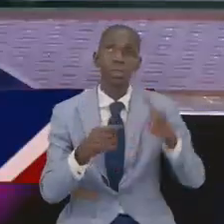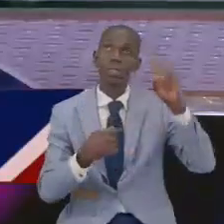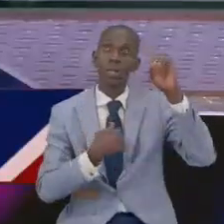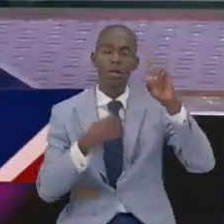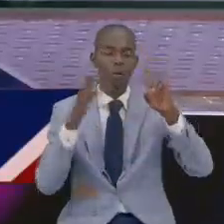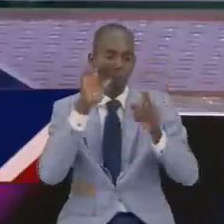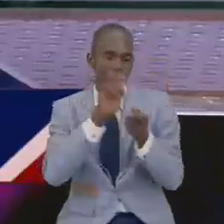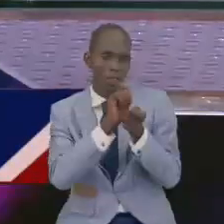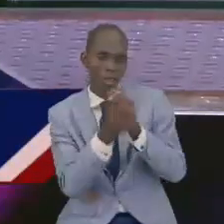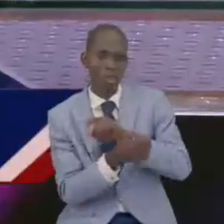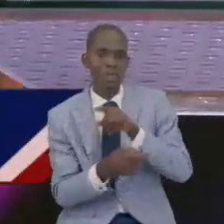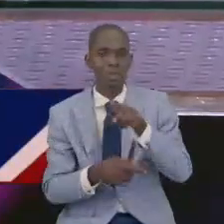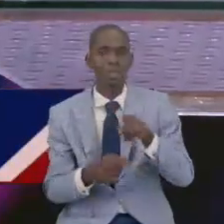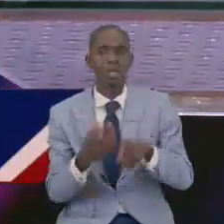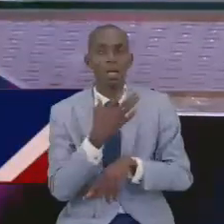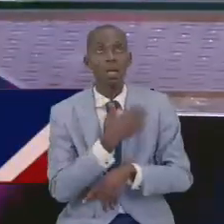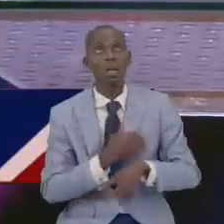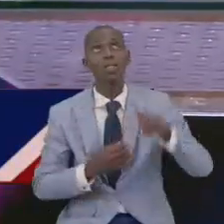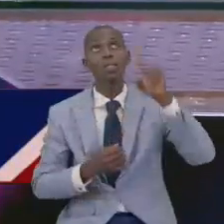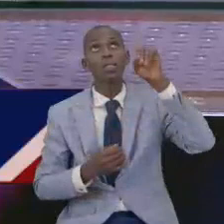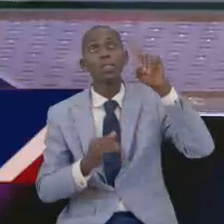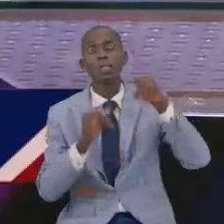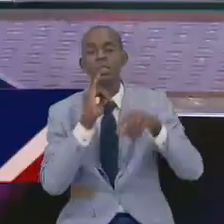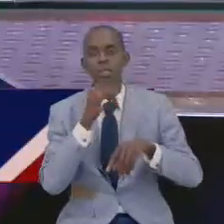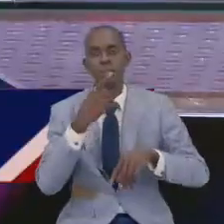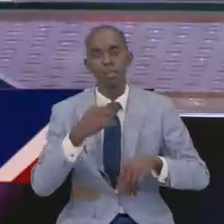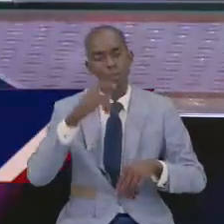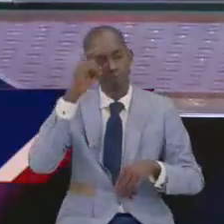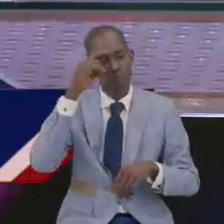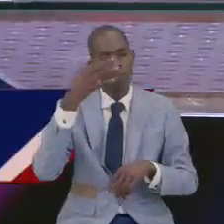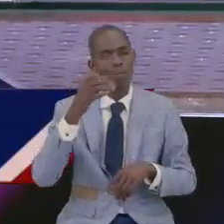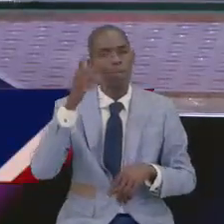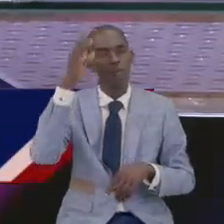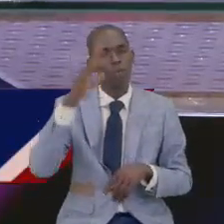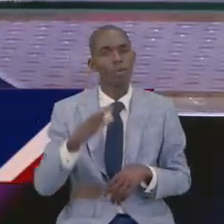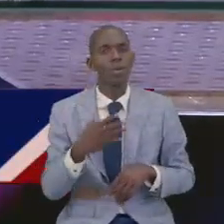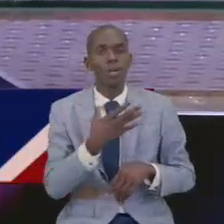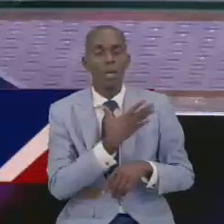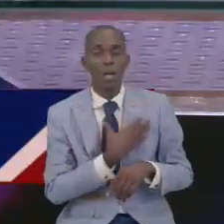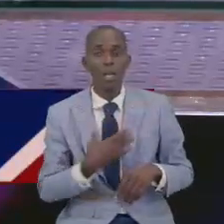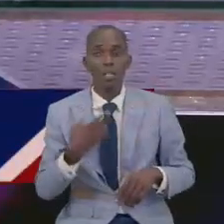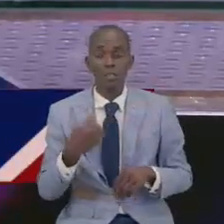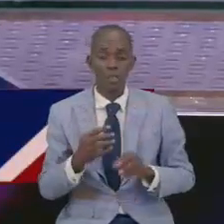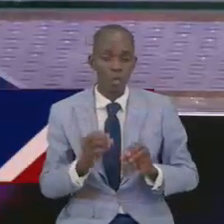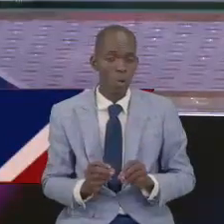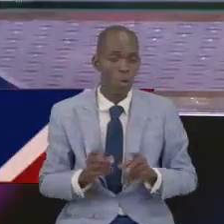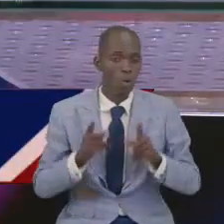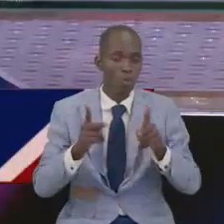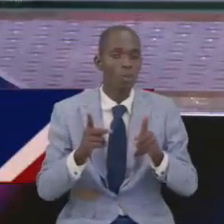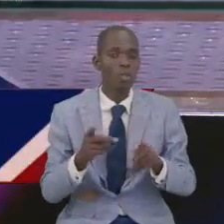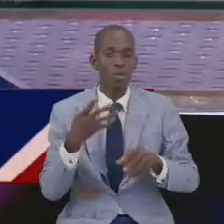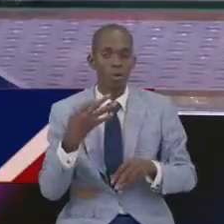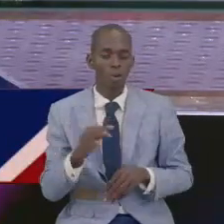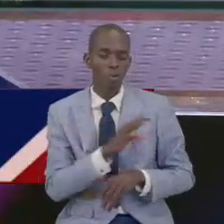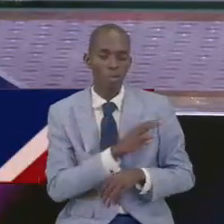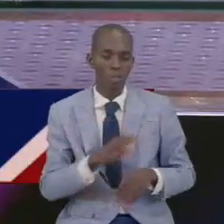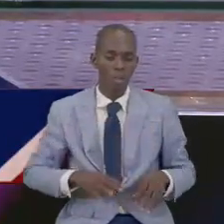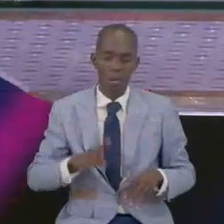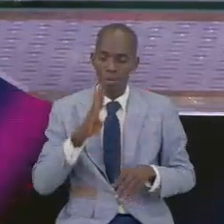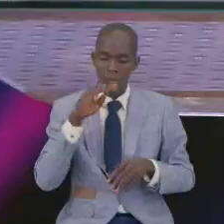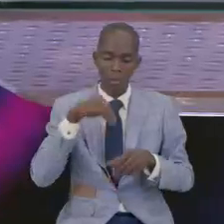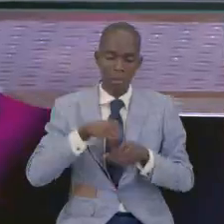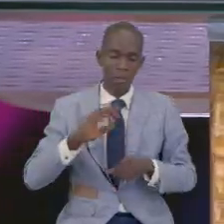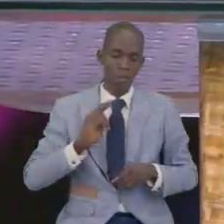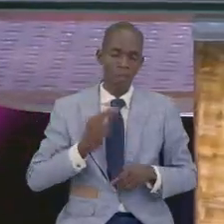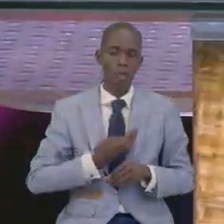he is the wisdom of God. And we have the opportunity that Christ can dwell in us in all wisdom.